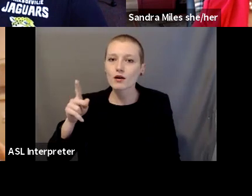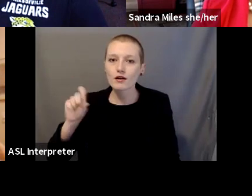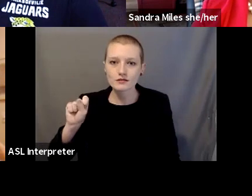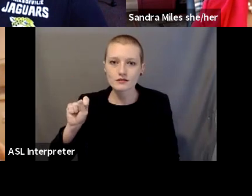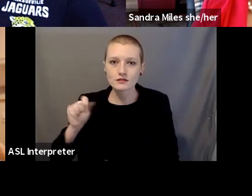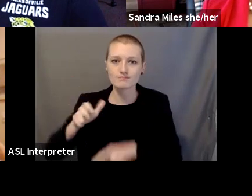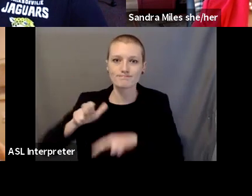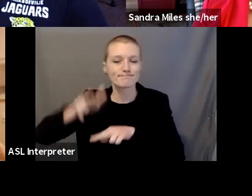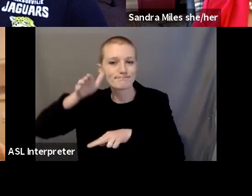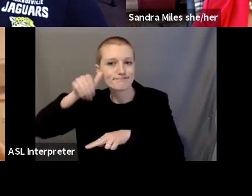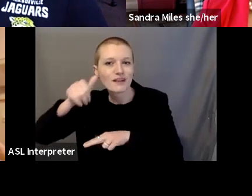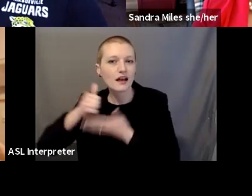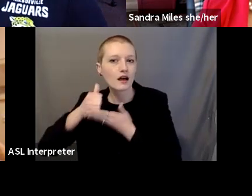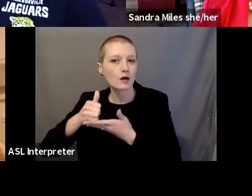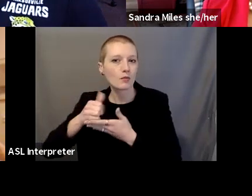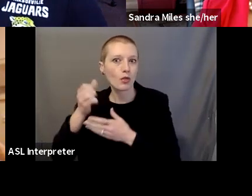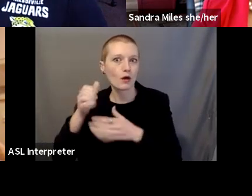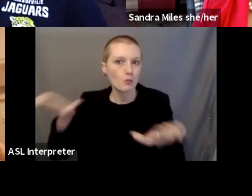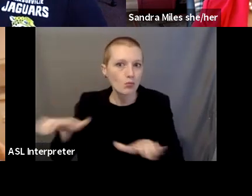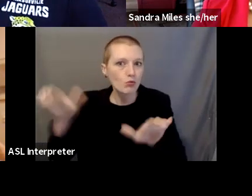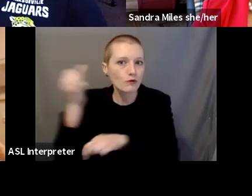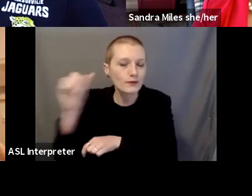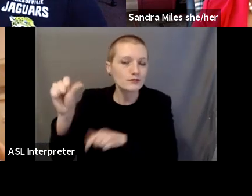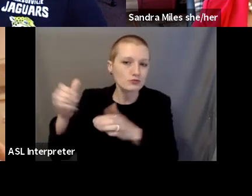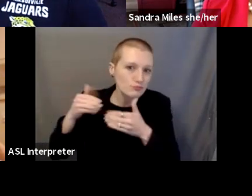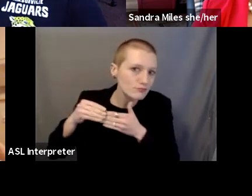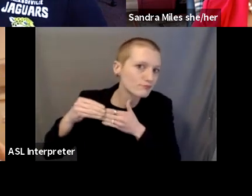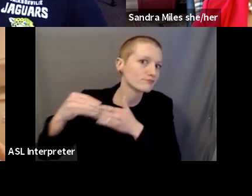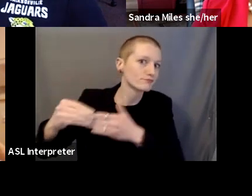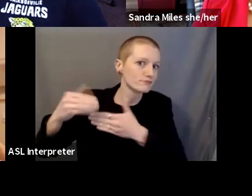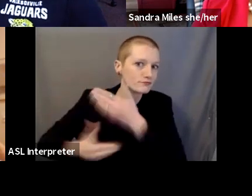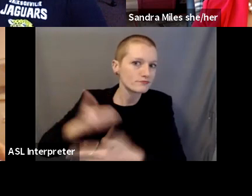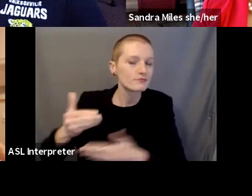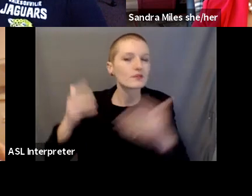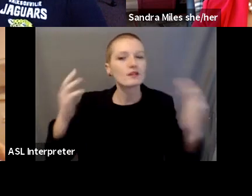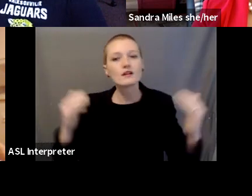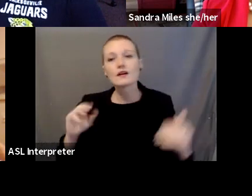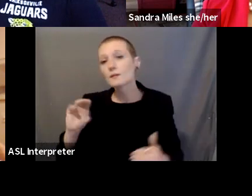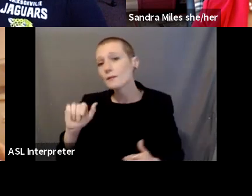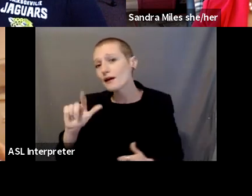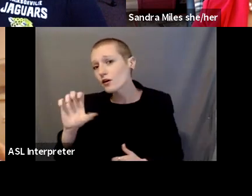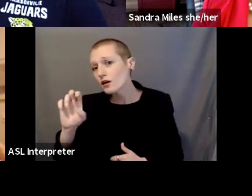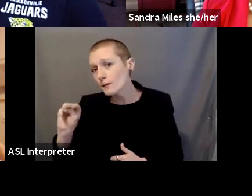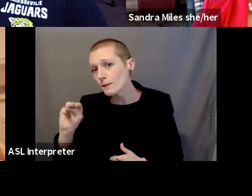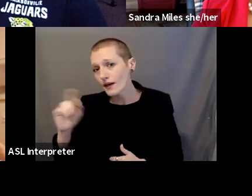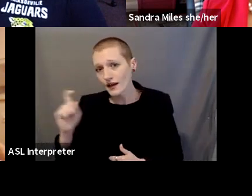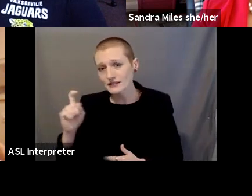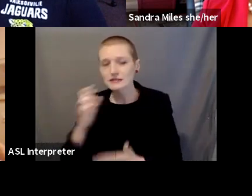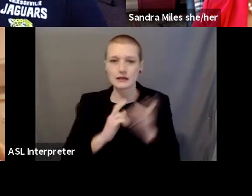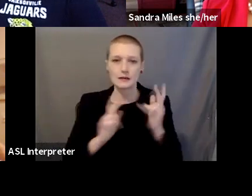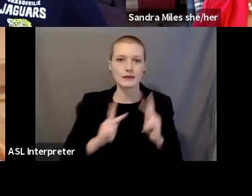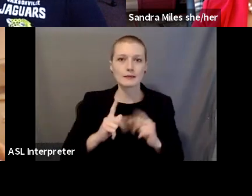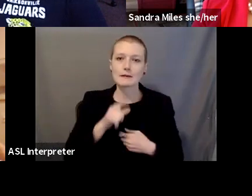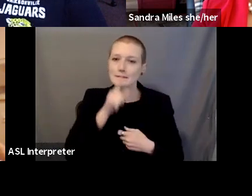X. A lot of people, you know, some people are neglect mentioning Malcolm X. I think they feel he was maybe a little